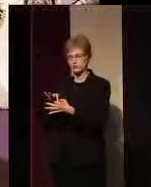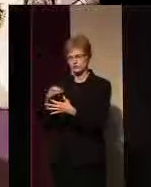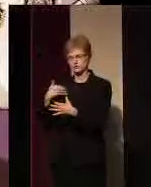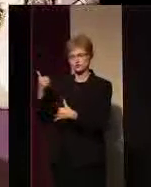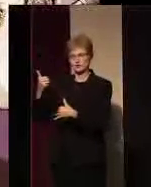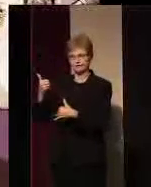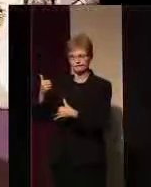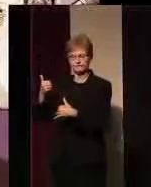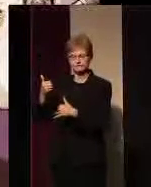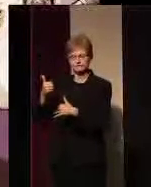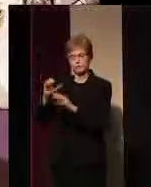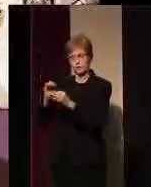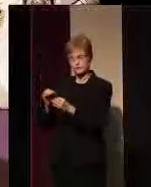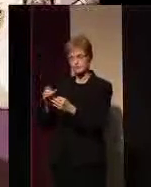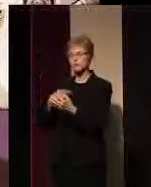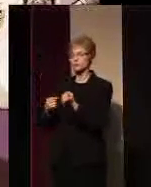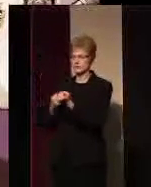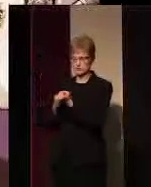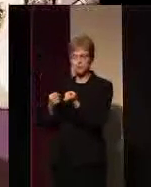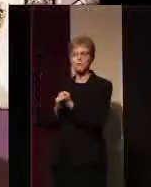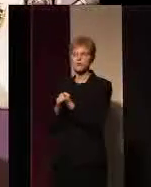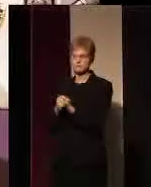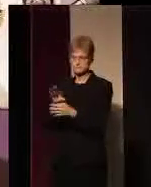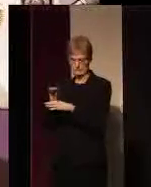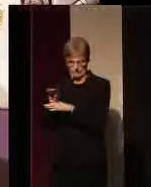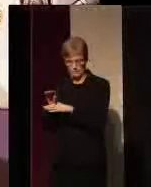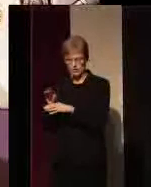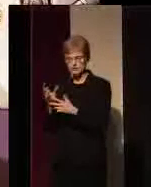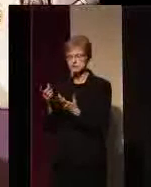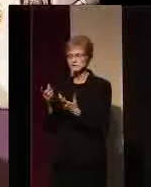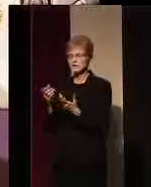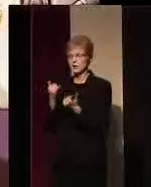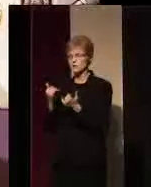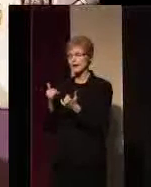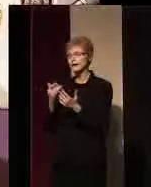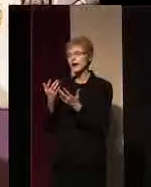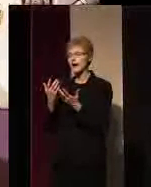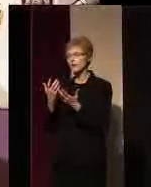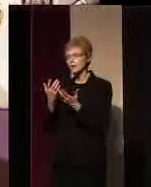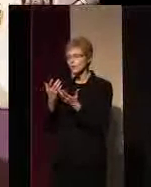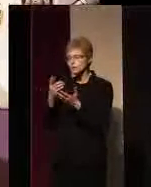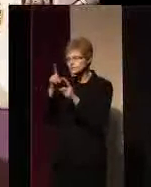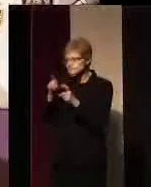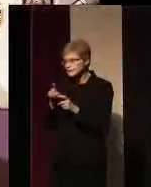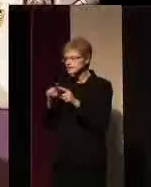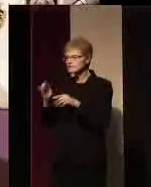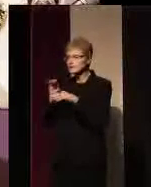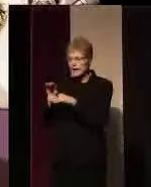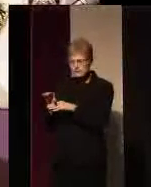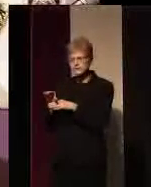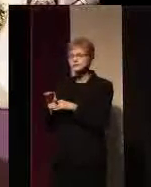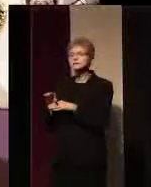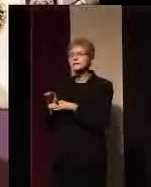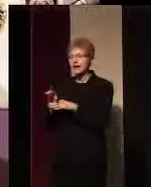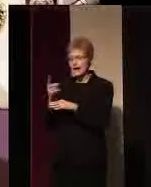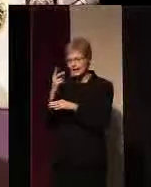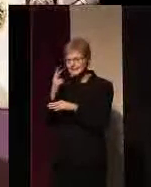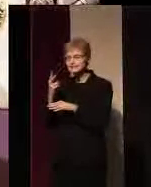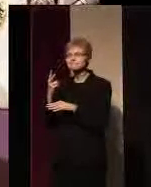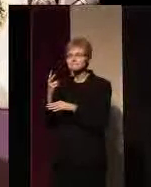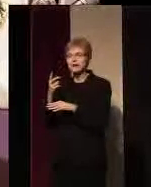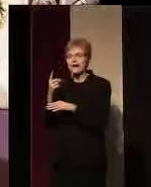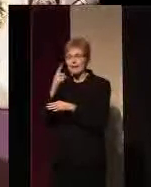Louis County. We support the use of cameras. We're demoing some cameras right now, and I think you're going to see a very widespread use in the near